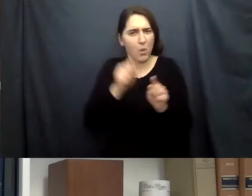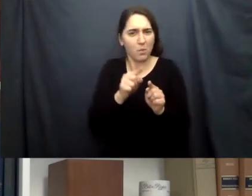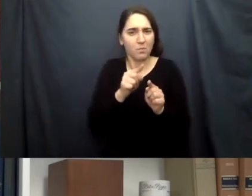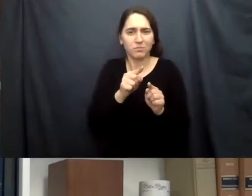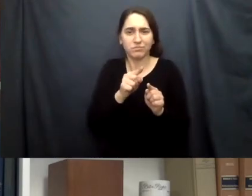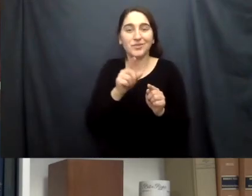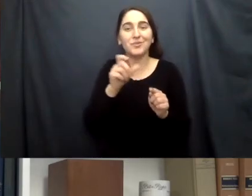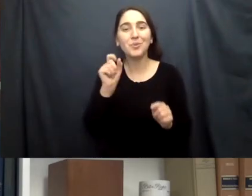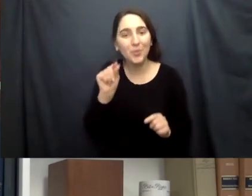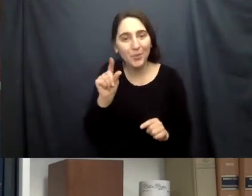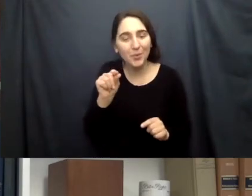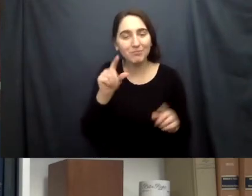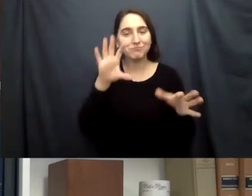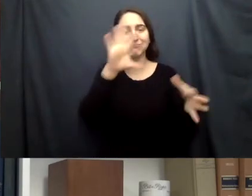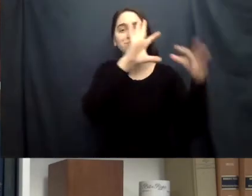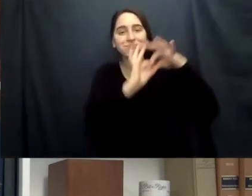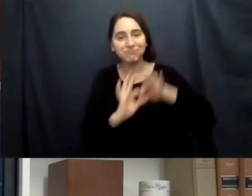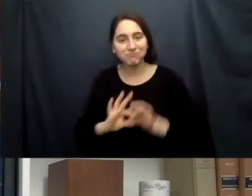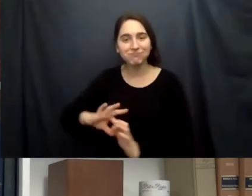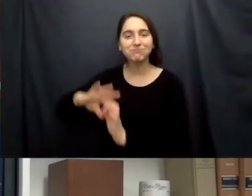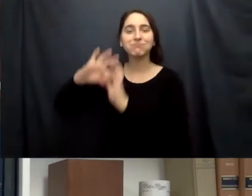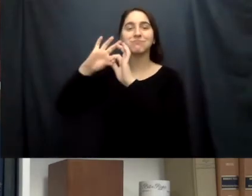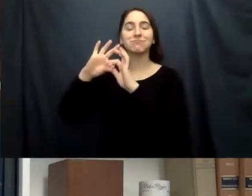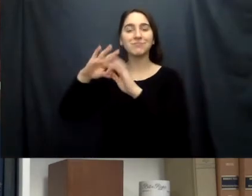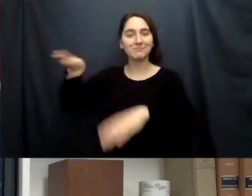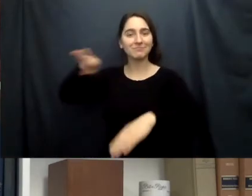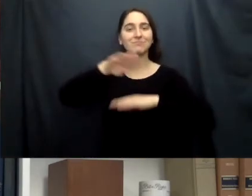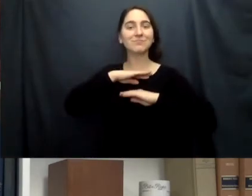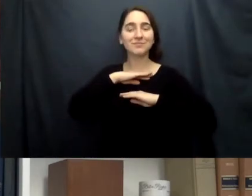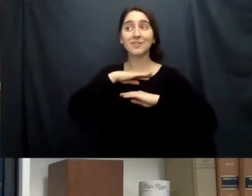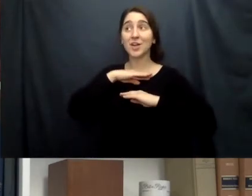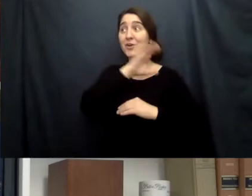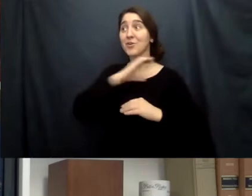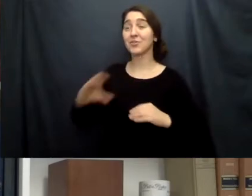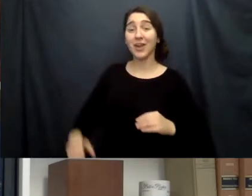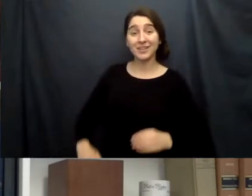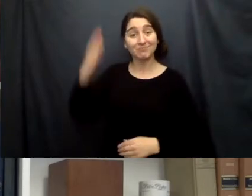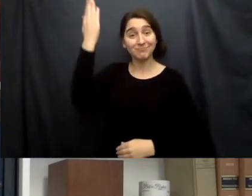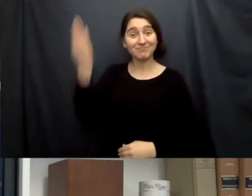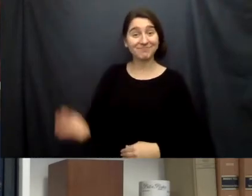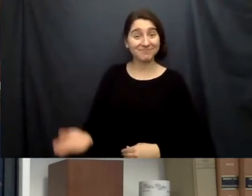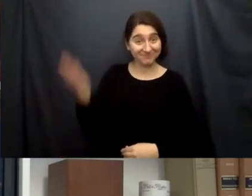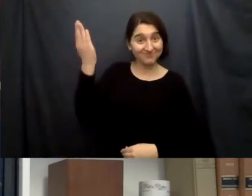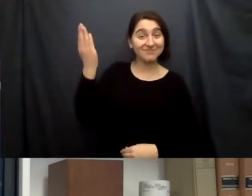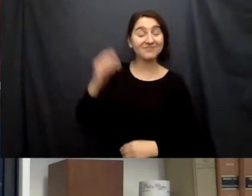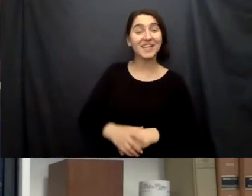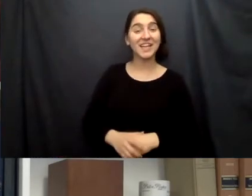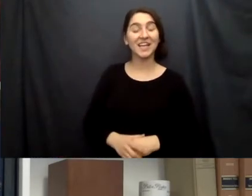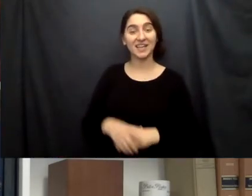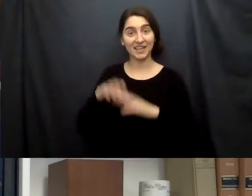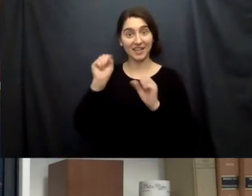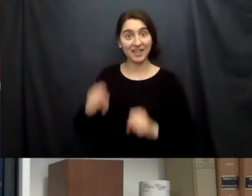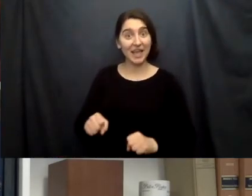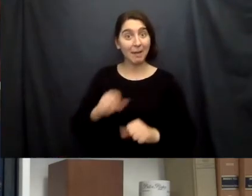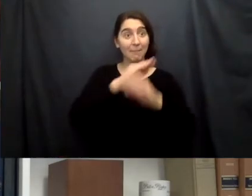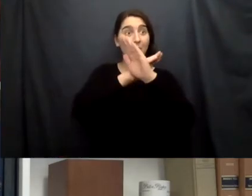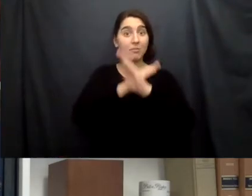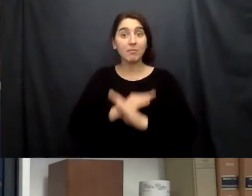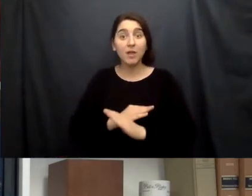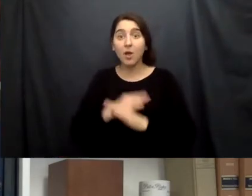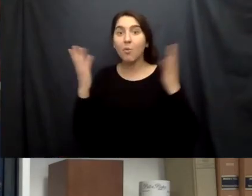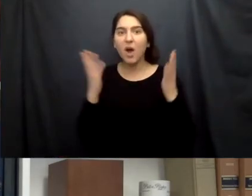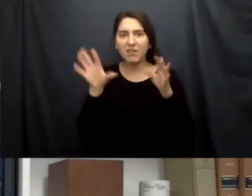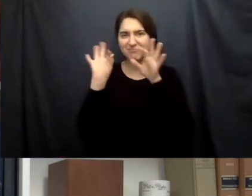gifts. Those differences aren't to be minimized, but harmonized to the measure of the full stature